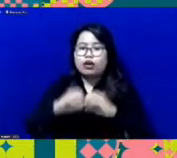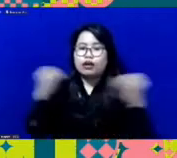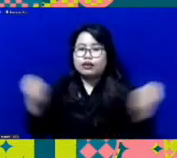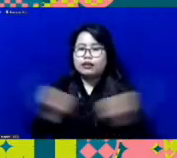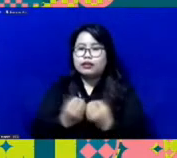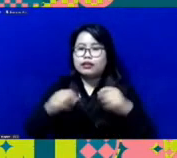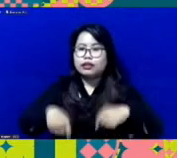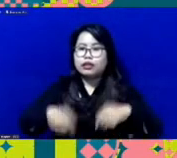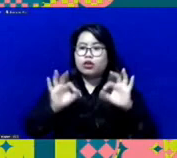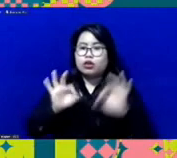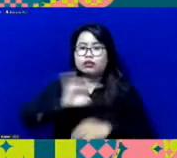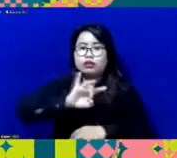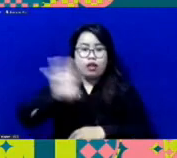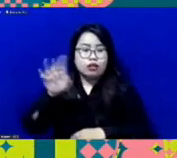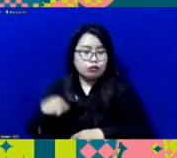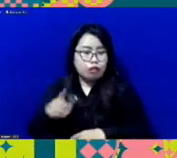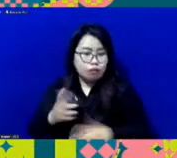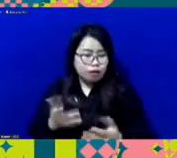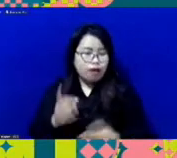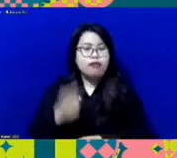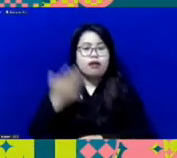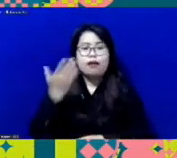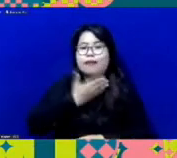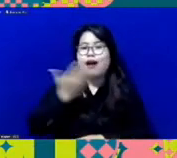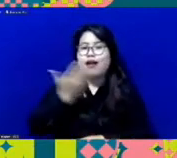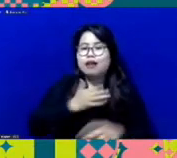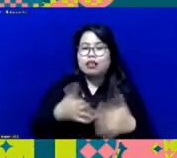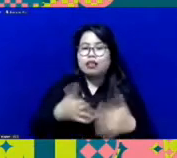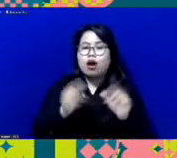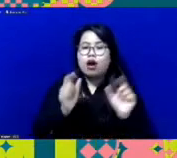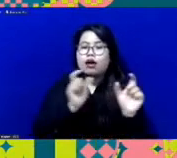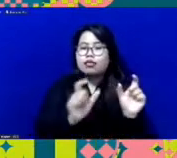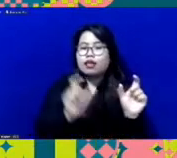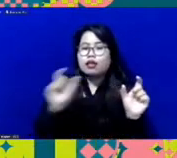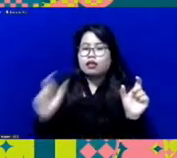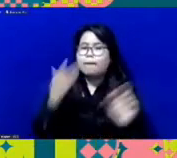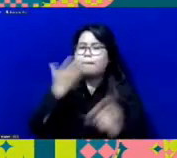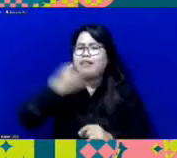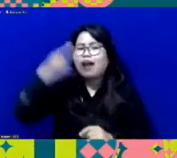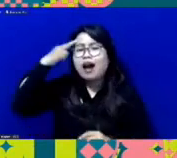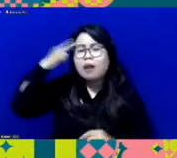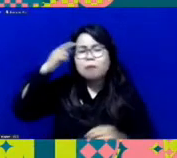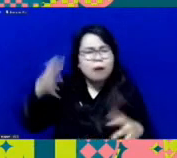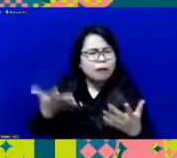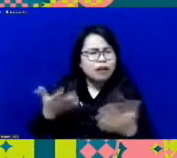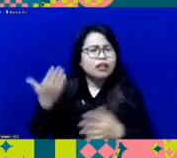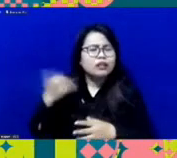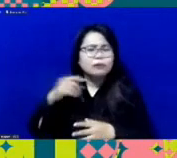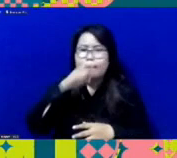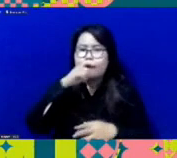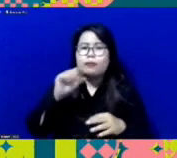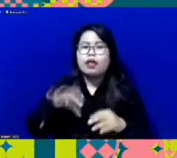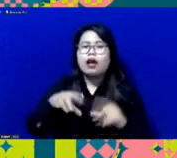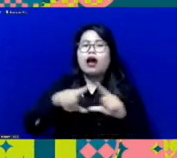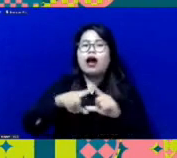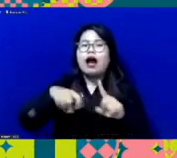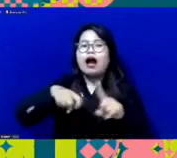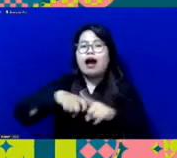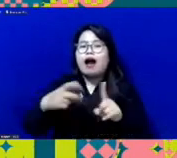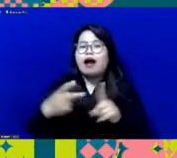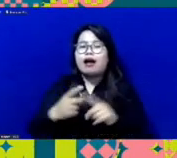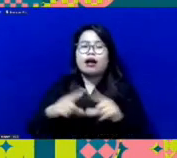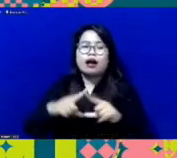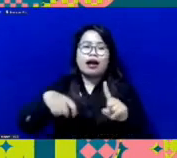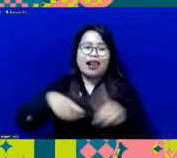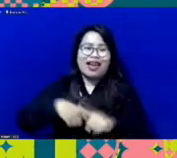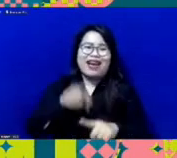word, which means, say the word. Akhlaq. Akhlaq. Yeah. Now this word literally means good